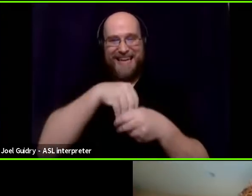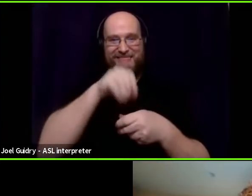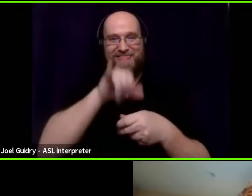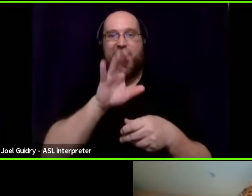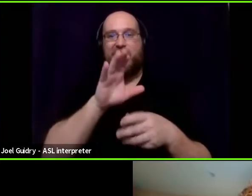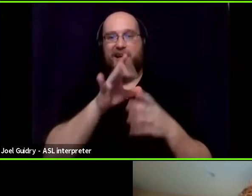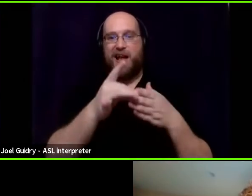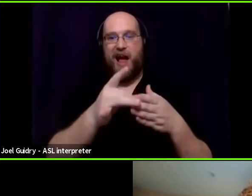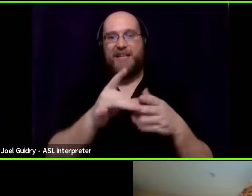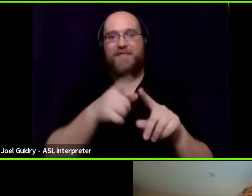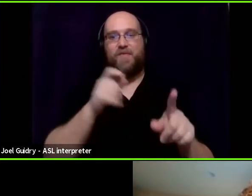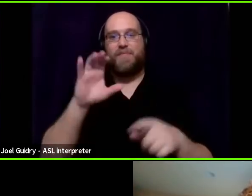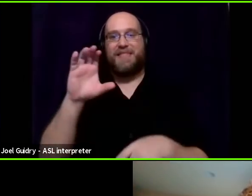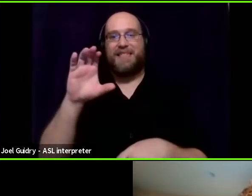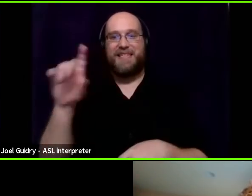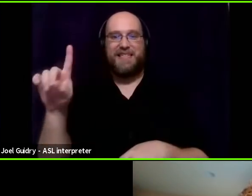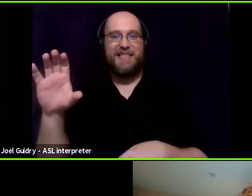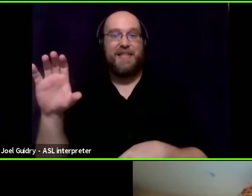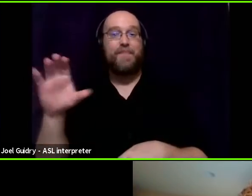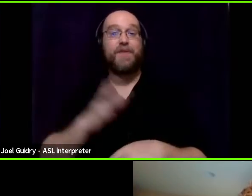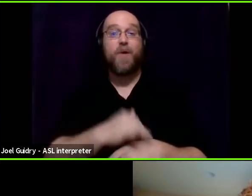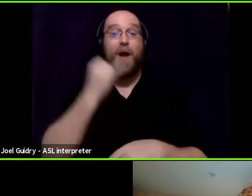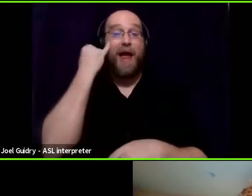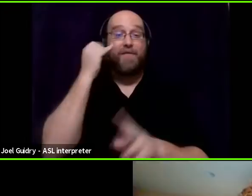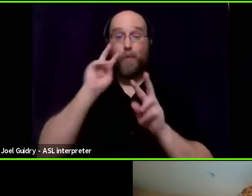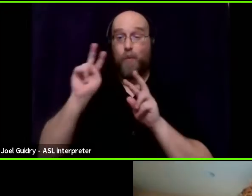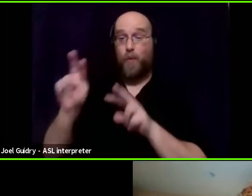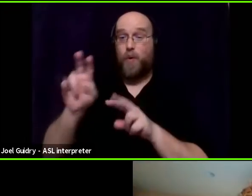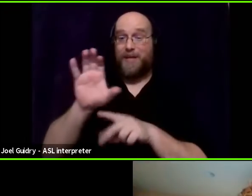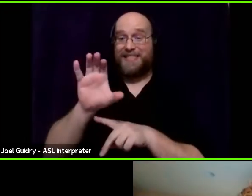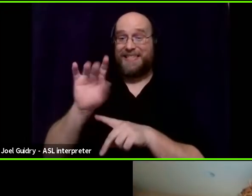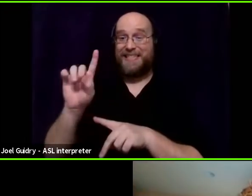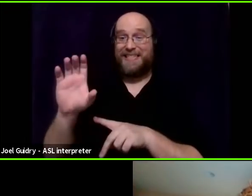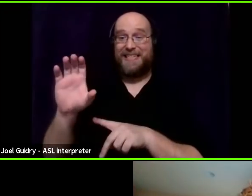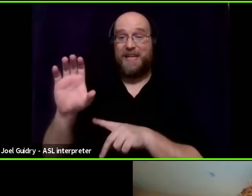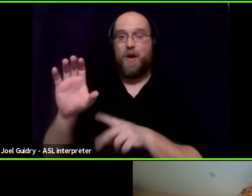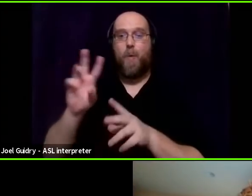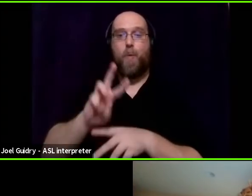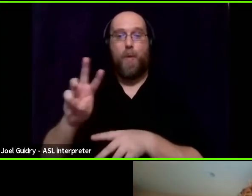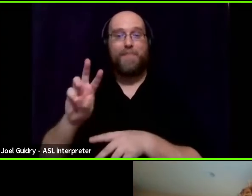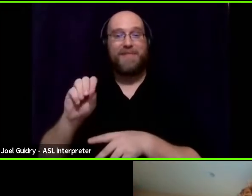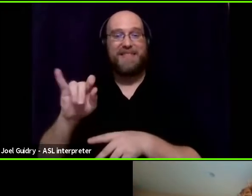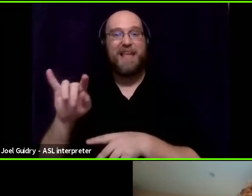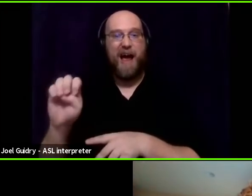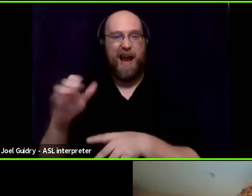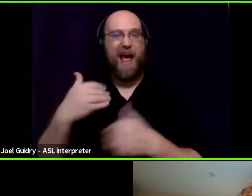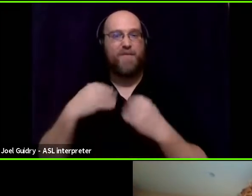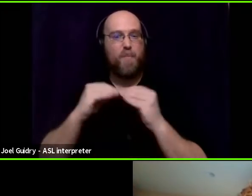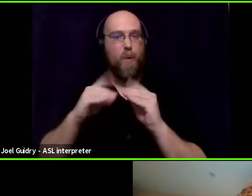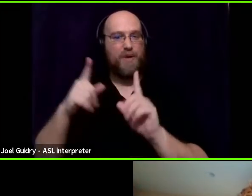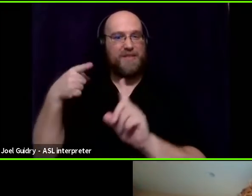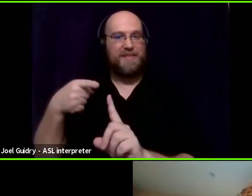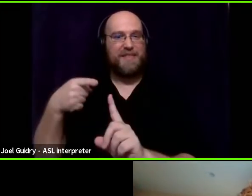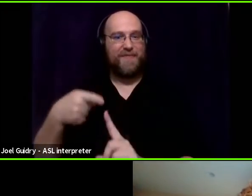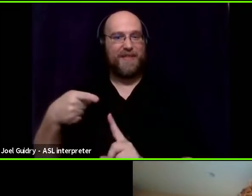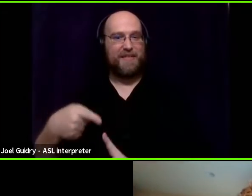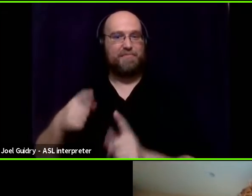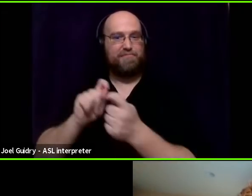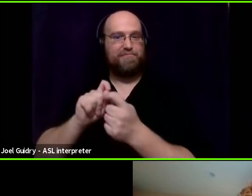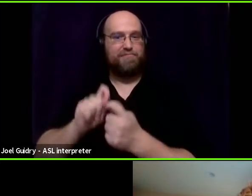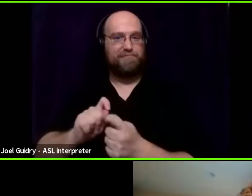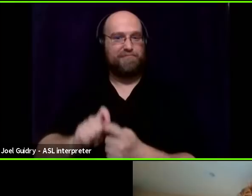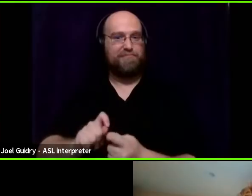so if you go to the CDC website, it's going to give you the specifics. But the high part of it is that